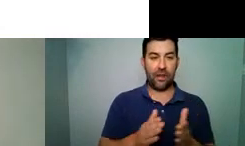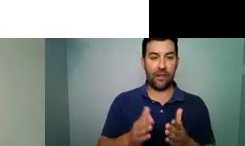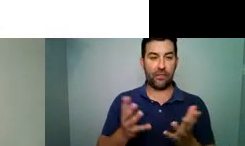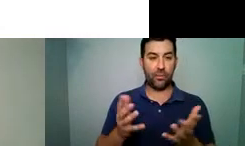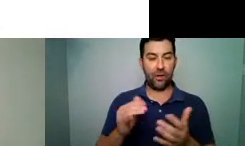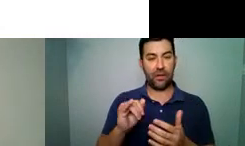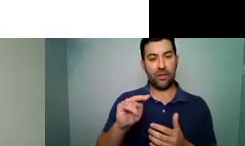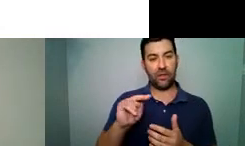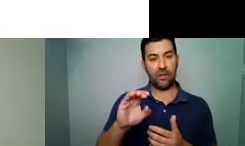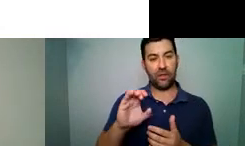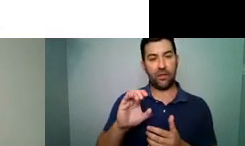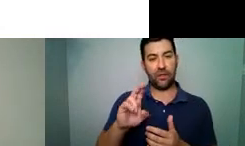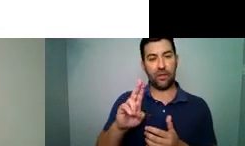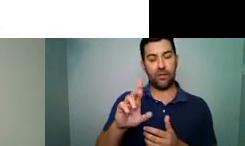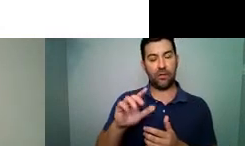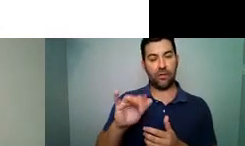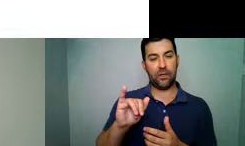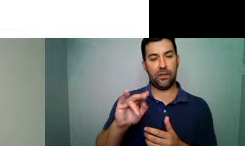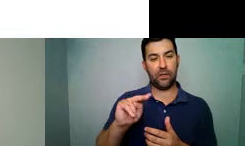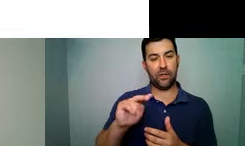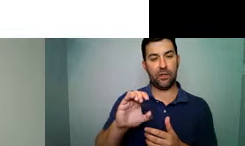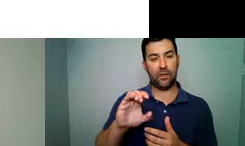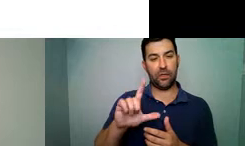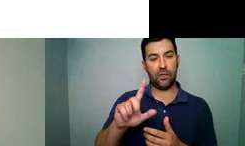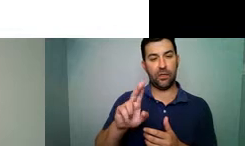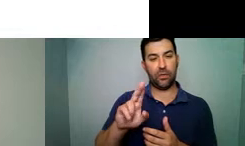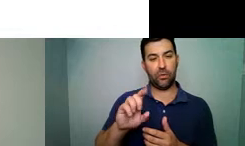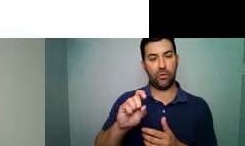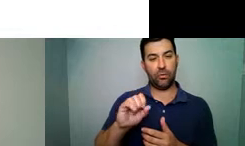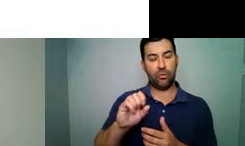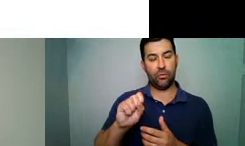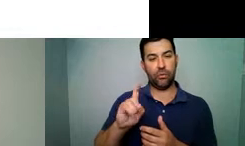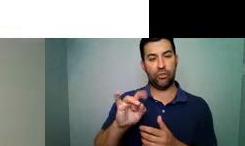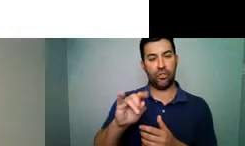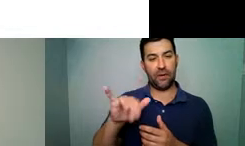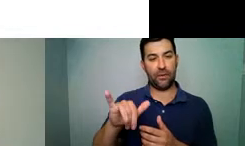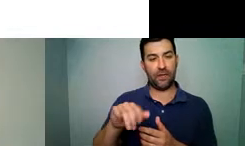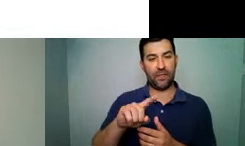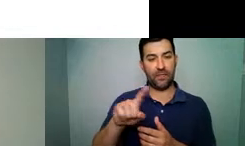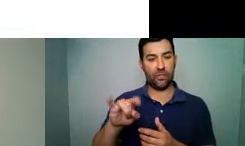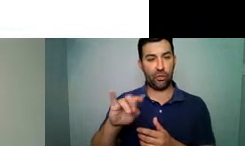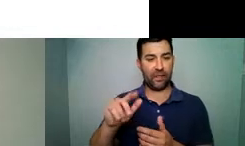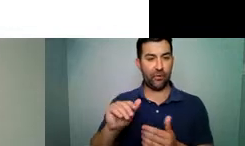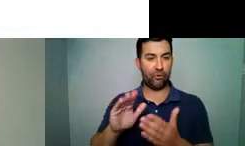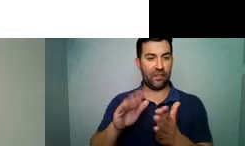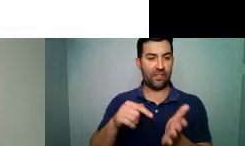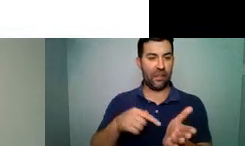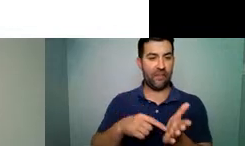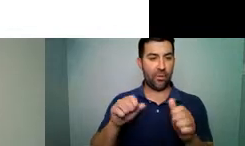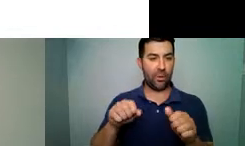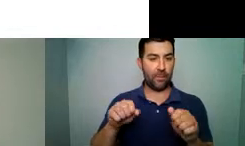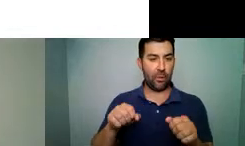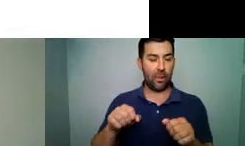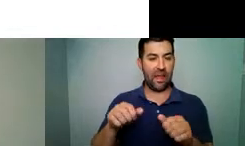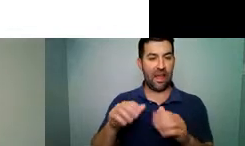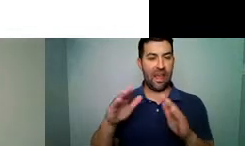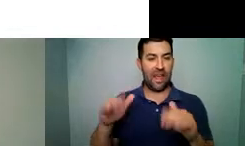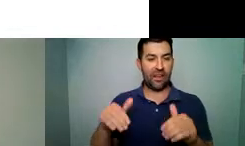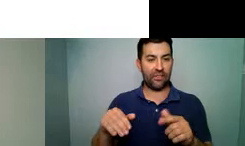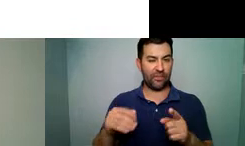zoning, which would address some affordable housing on that site. I know that was one of the comments by one